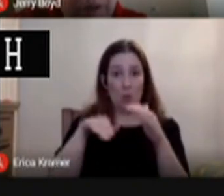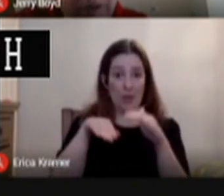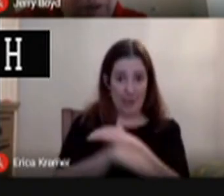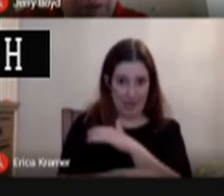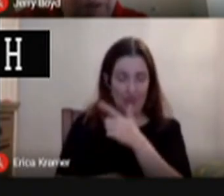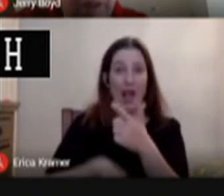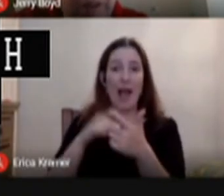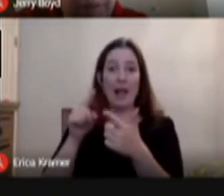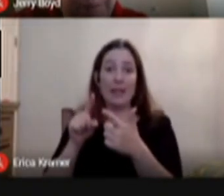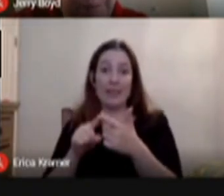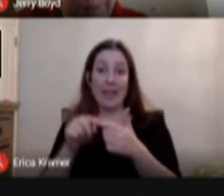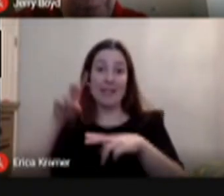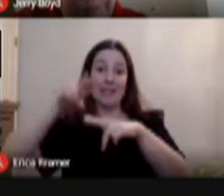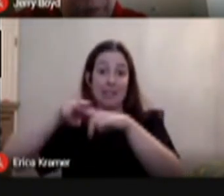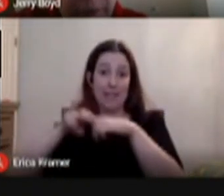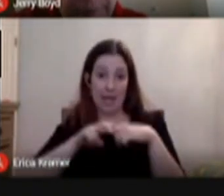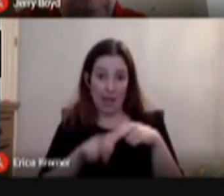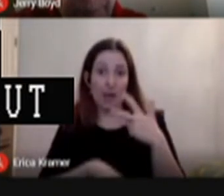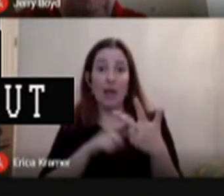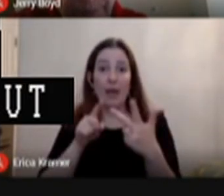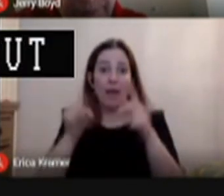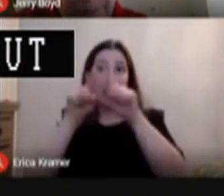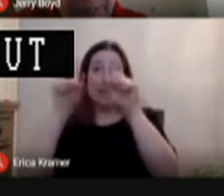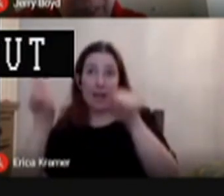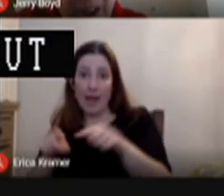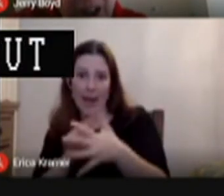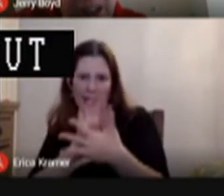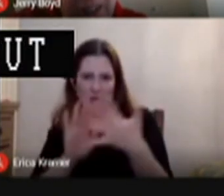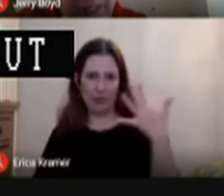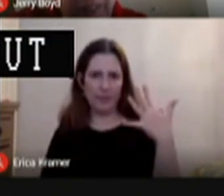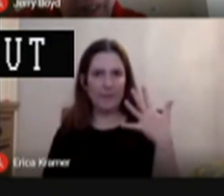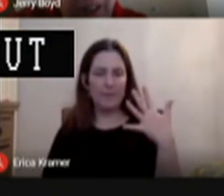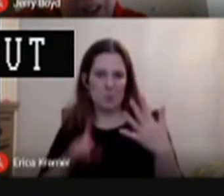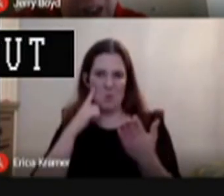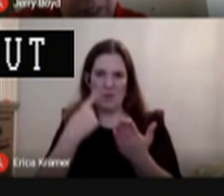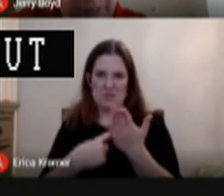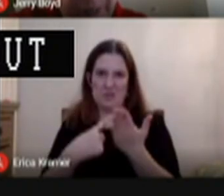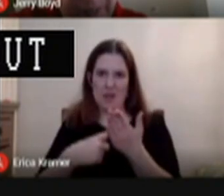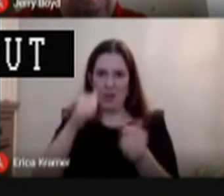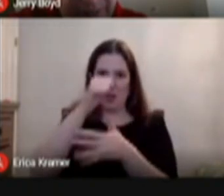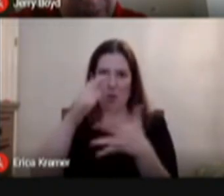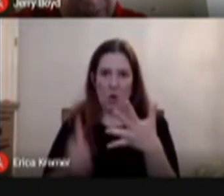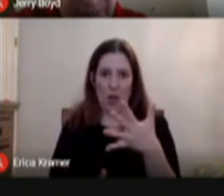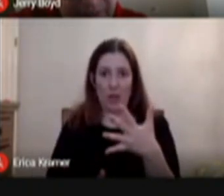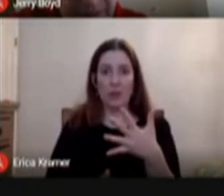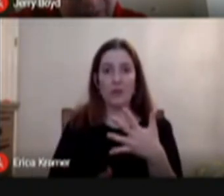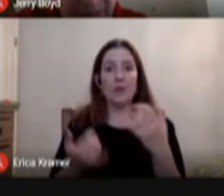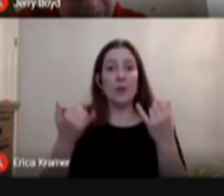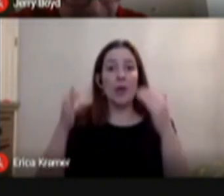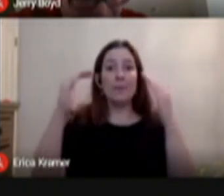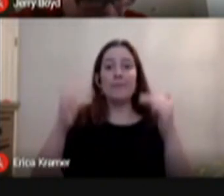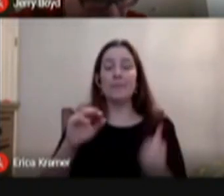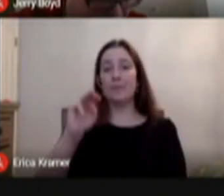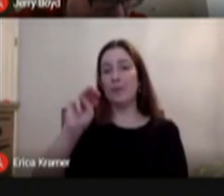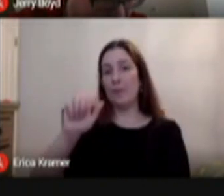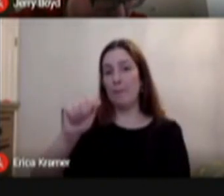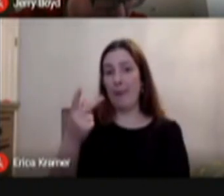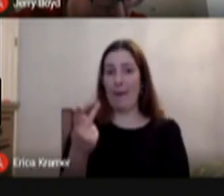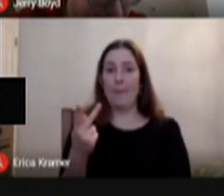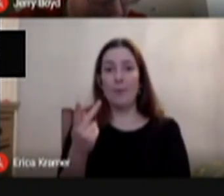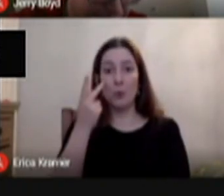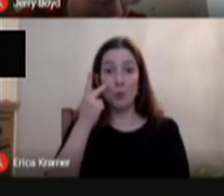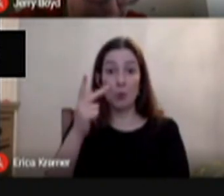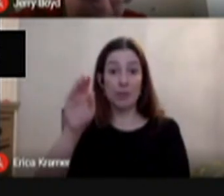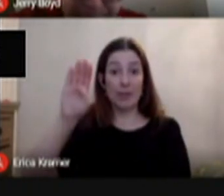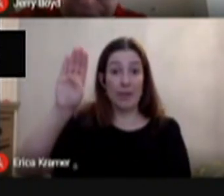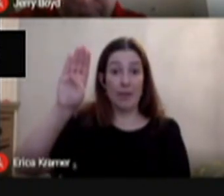about paving and then signage and wayfinding. So this map of the plaza in the blue lines, the solid blue lines, those